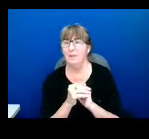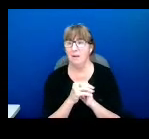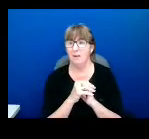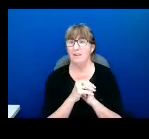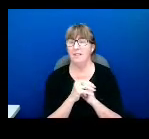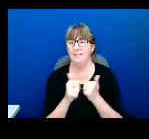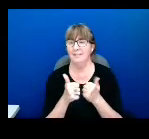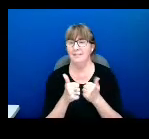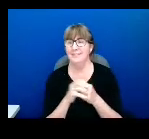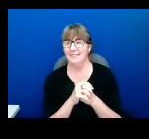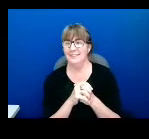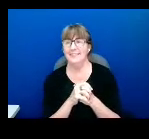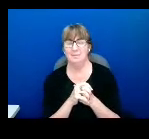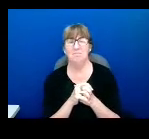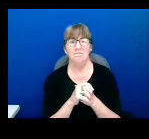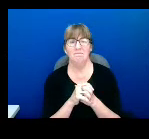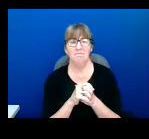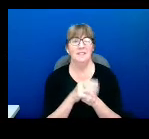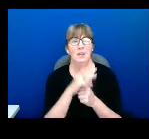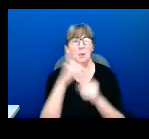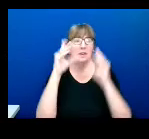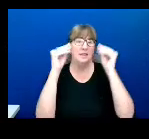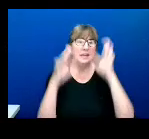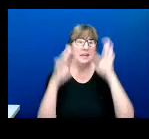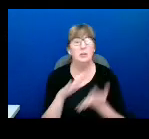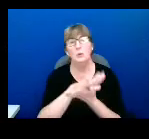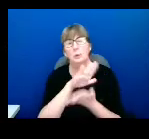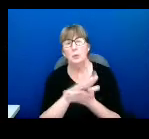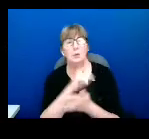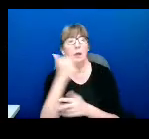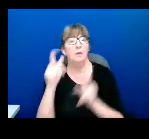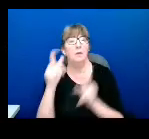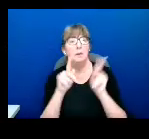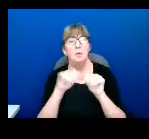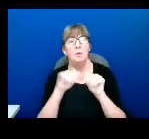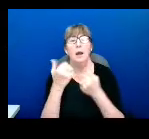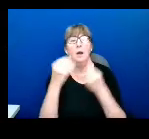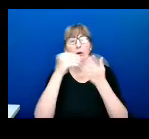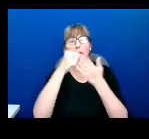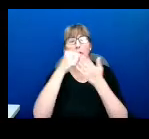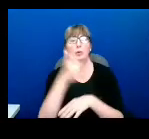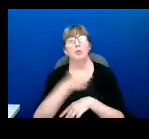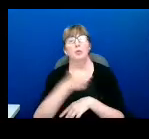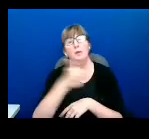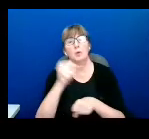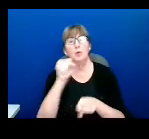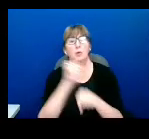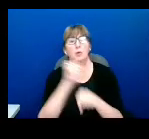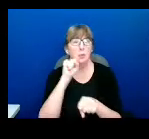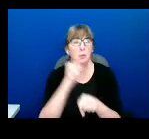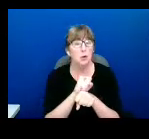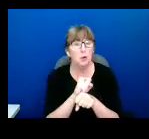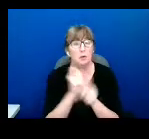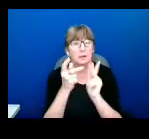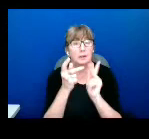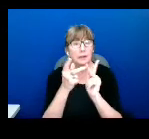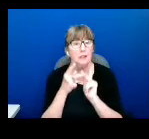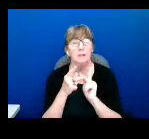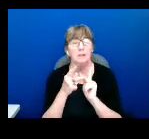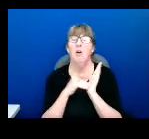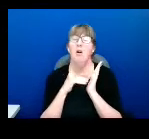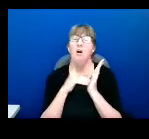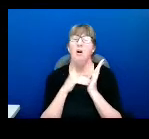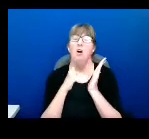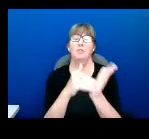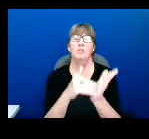teachers, school aides, or other personnel. How are students transported to the work exploration site? Oftentimes it's by